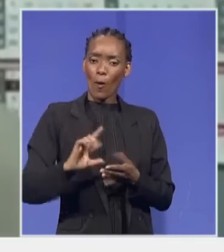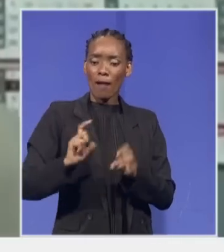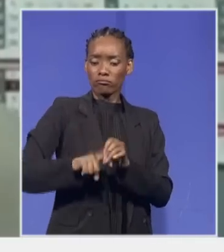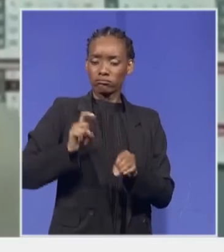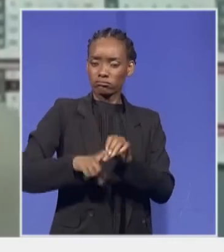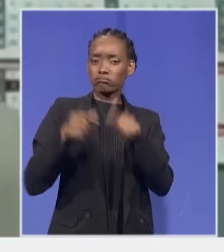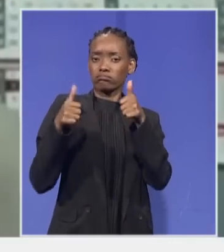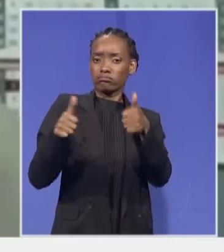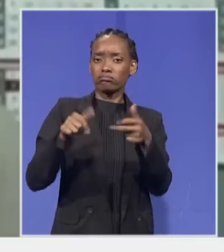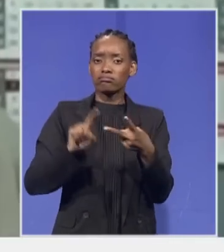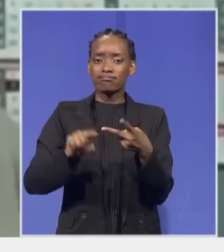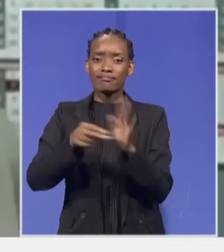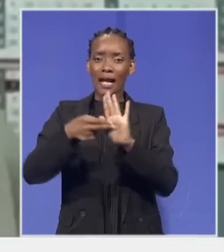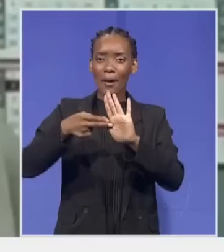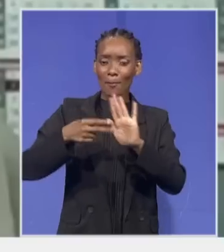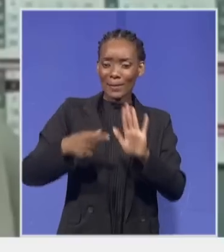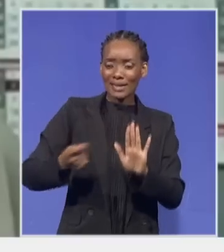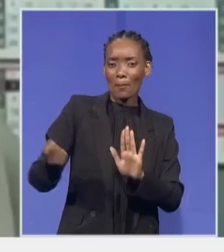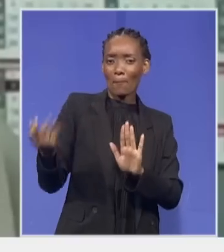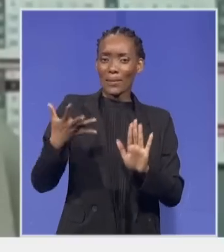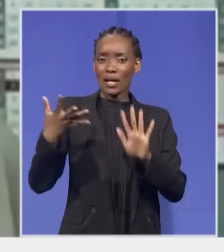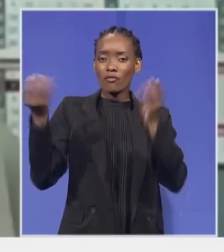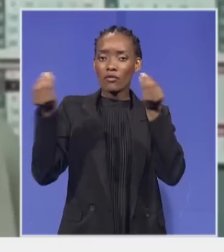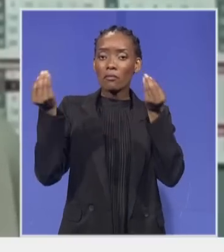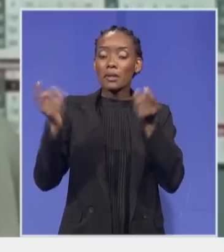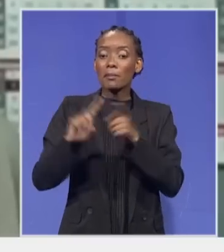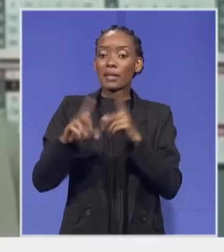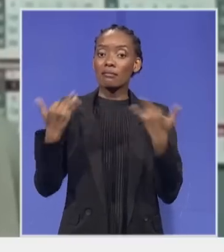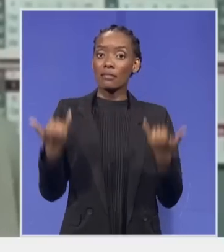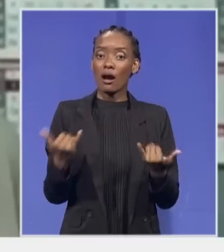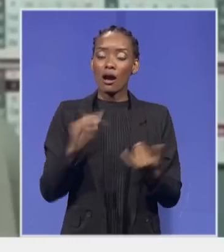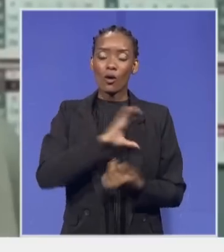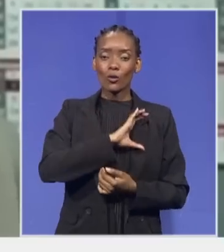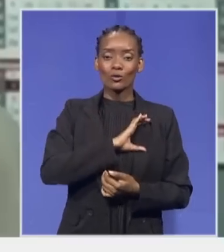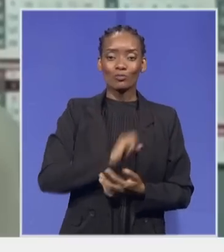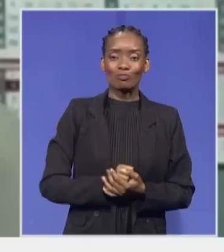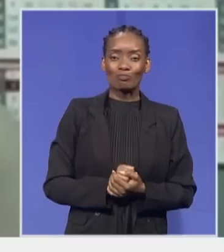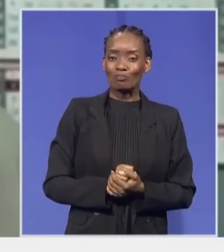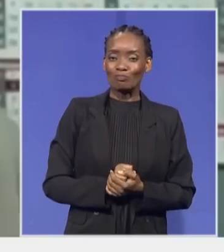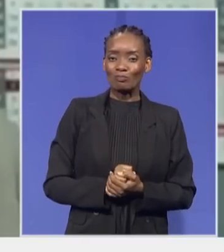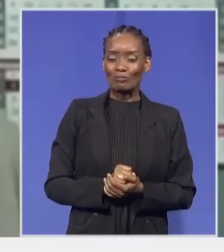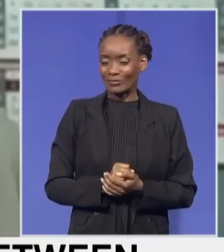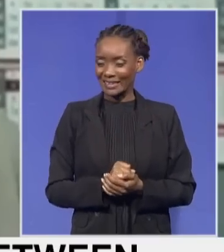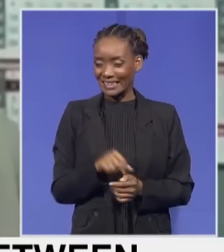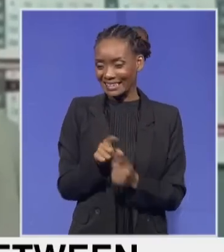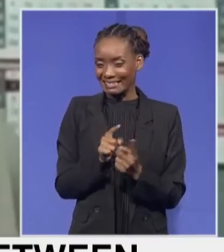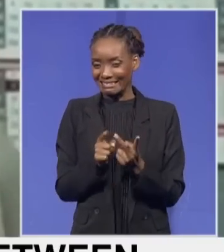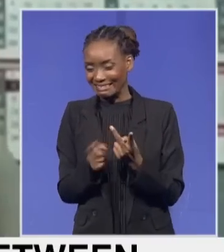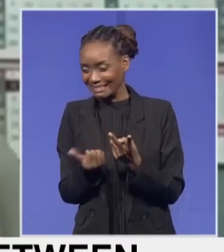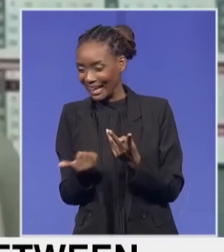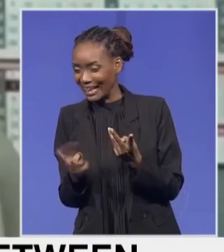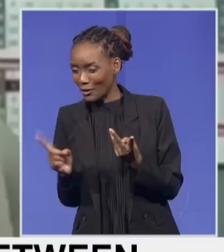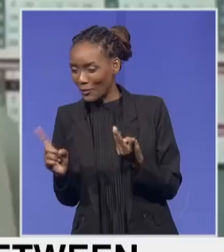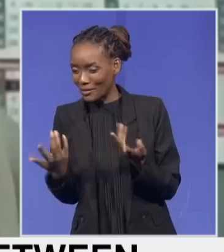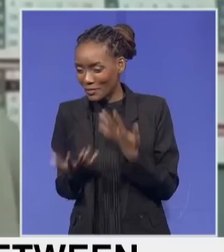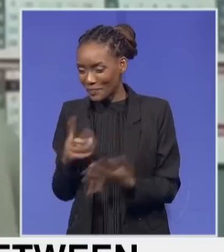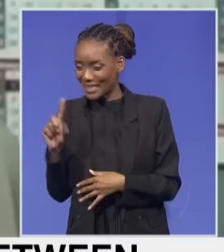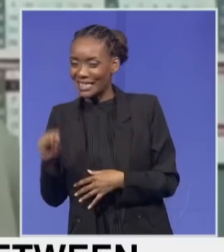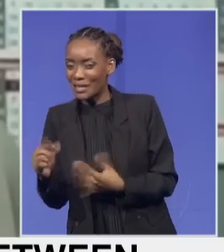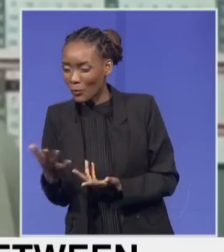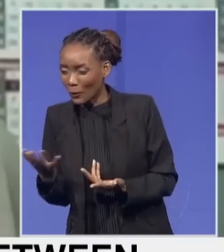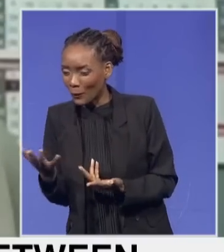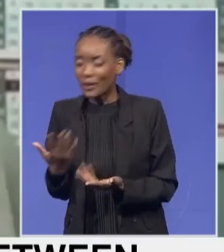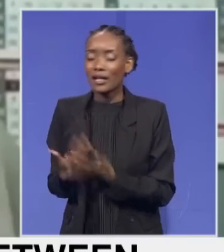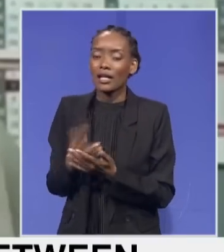example, brake pad. Now, a consumer wants to see different options. There isn't something cheaper that they can